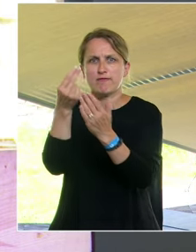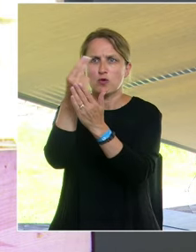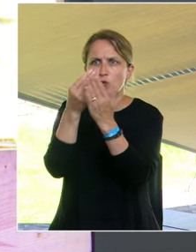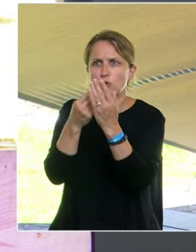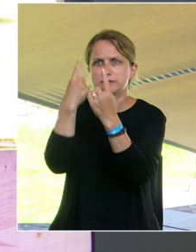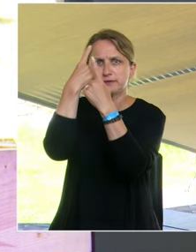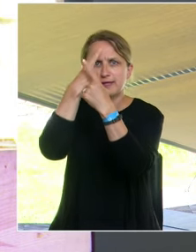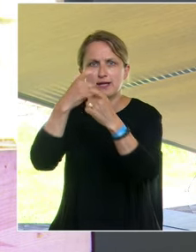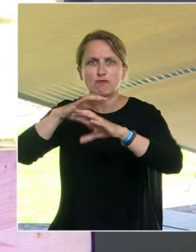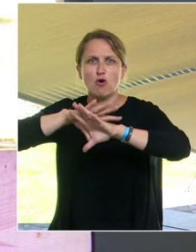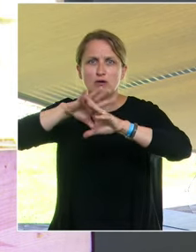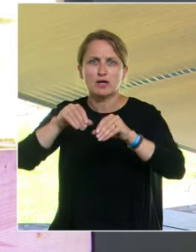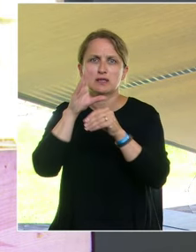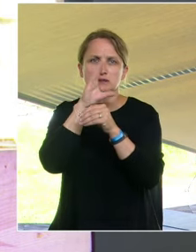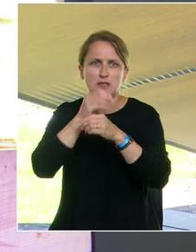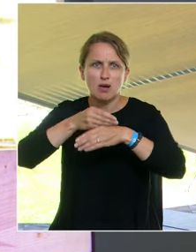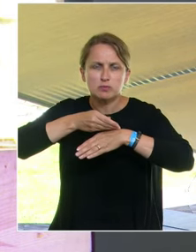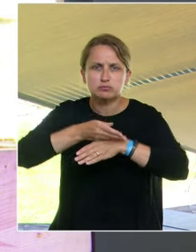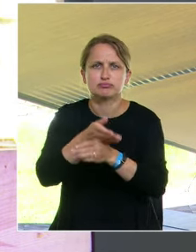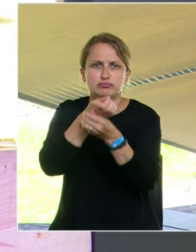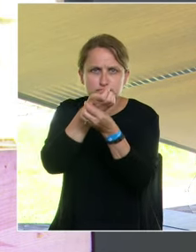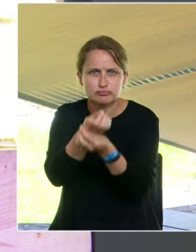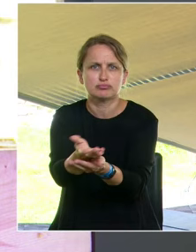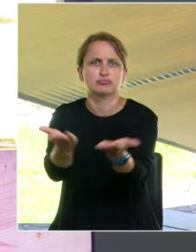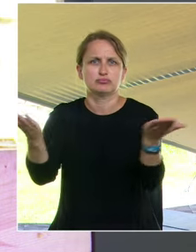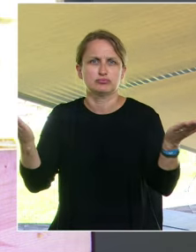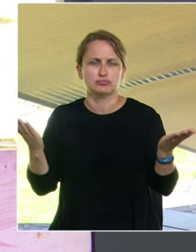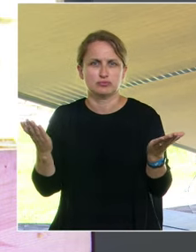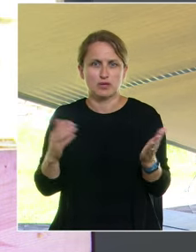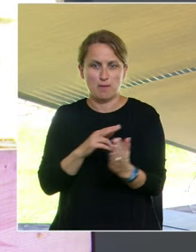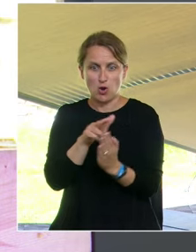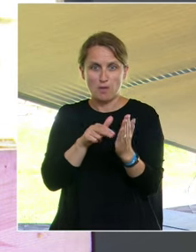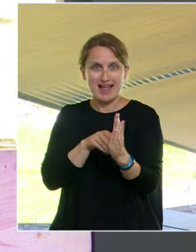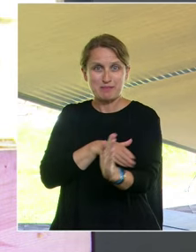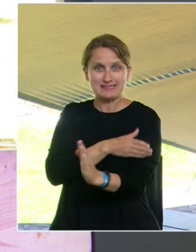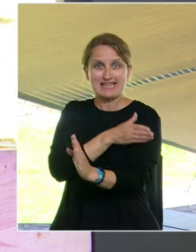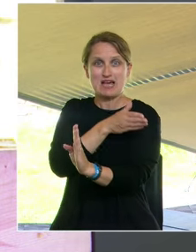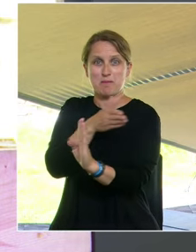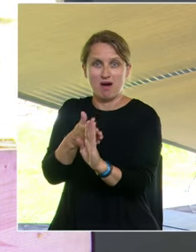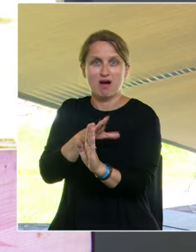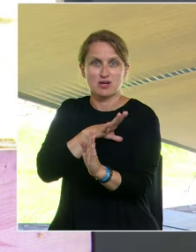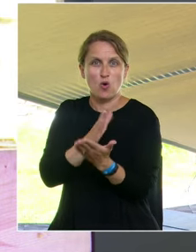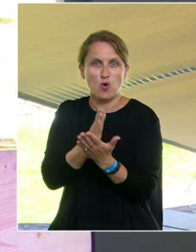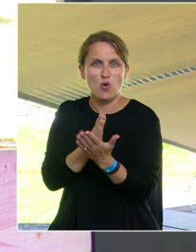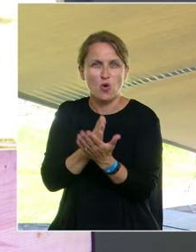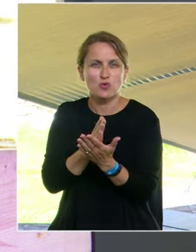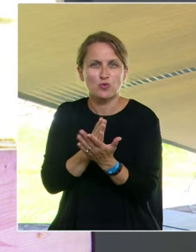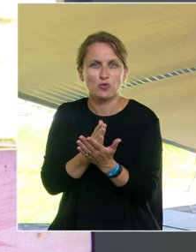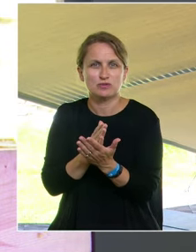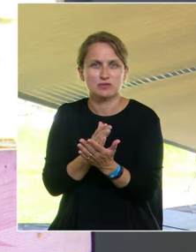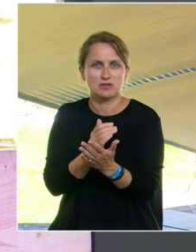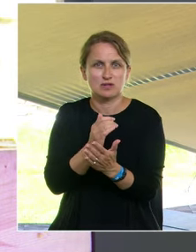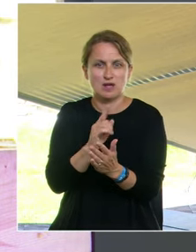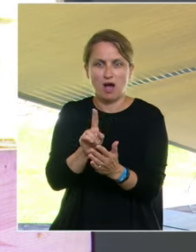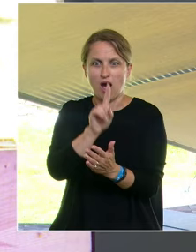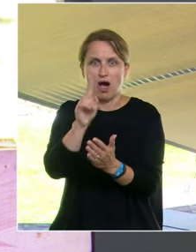value, because the problem is that sort of the challenge has been that in the, so to speak, Web 2 era, what